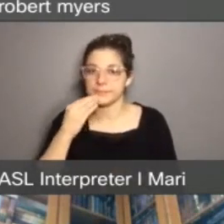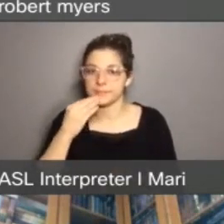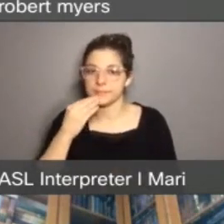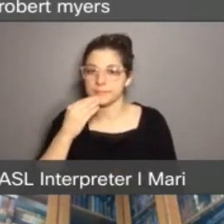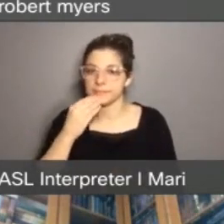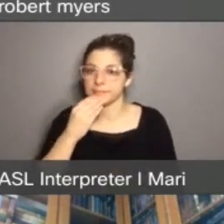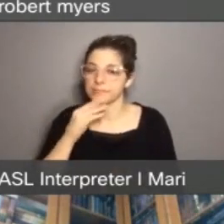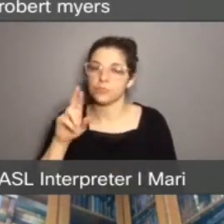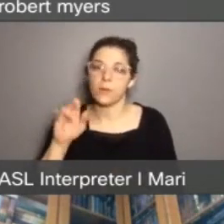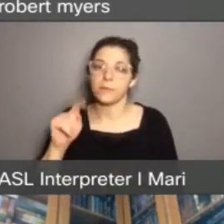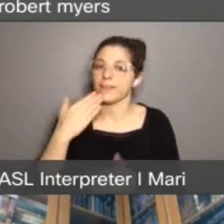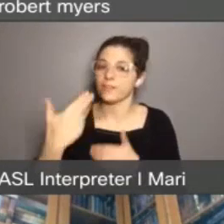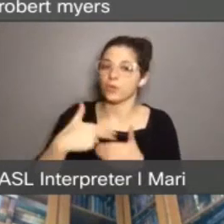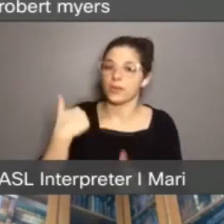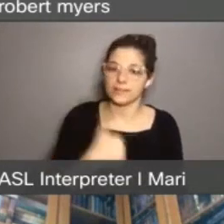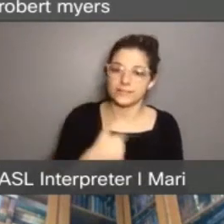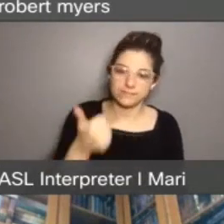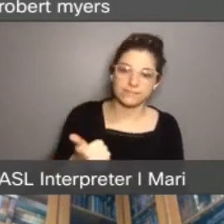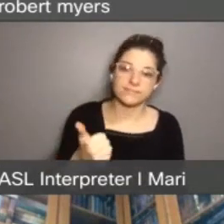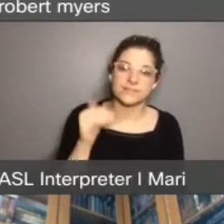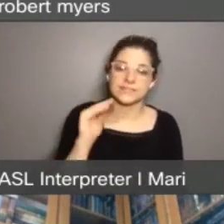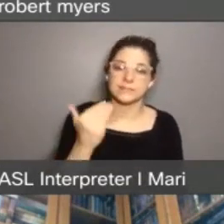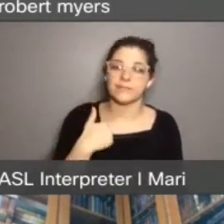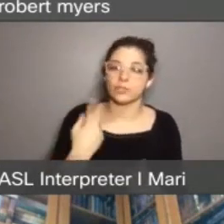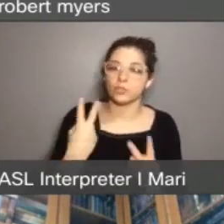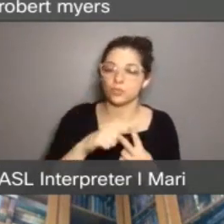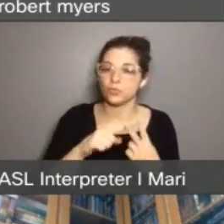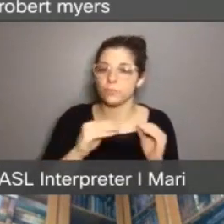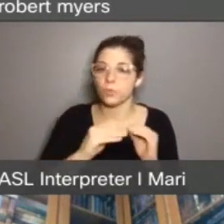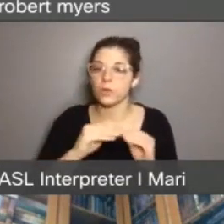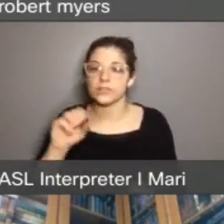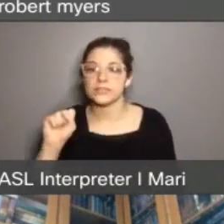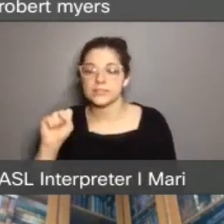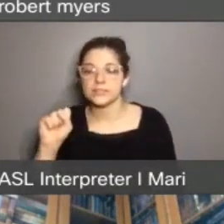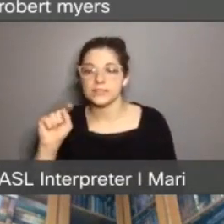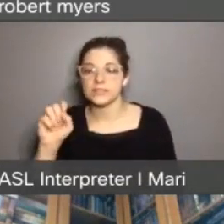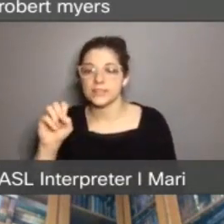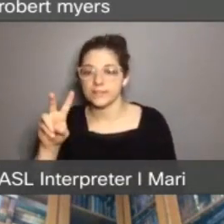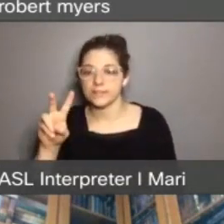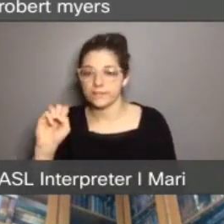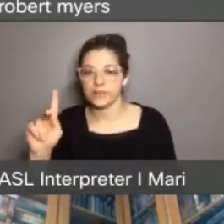Either way, Robert, thanks for joining us. Looks like we got two more to go. Steve Katz.